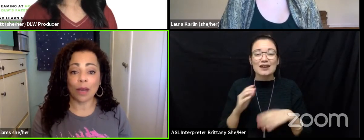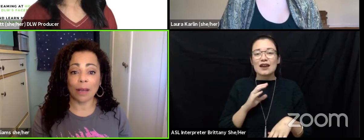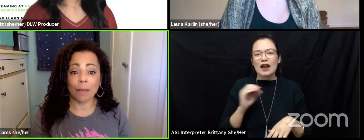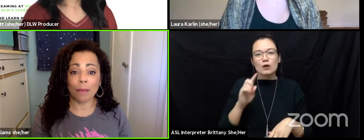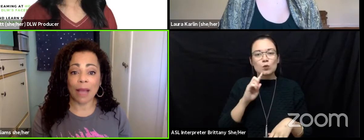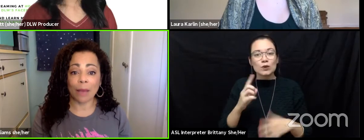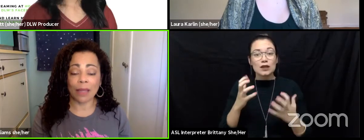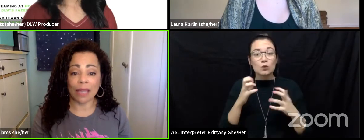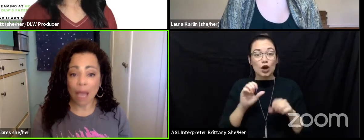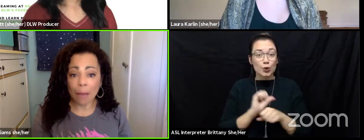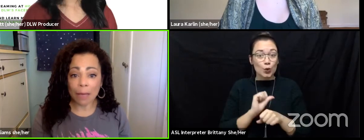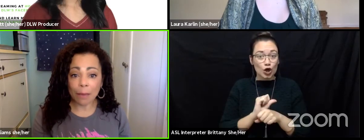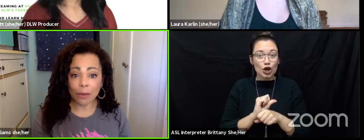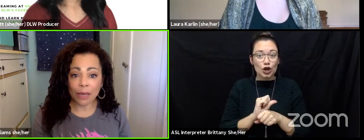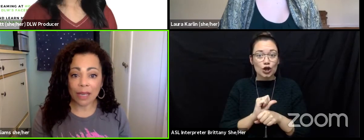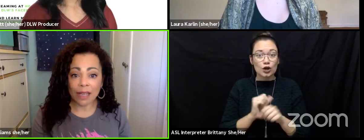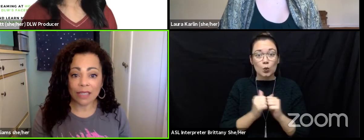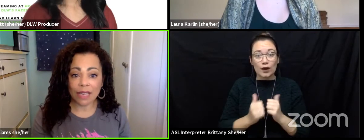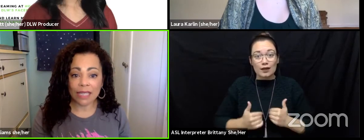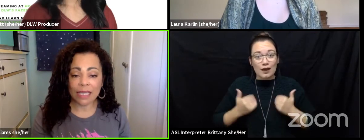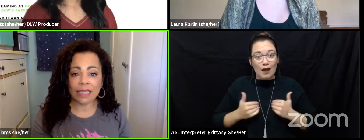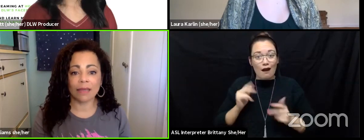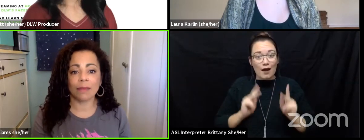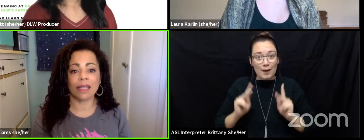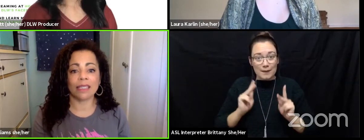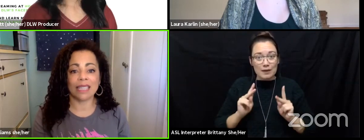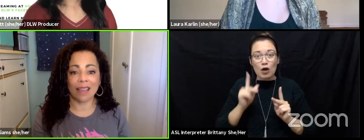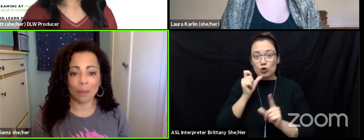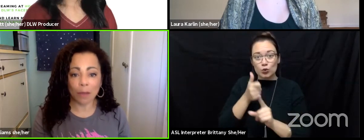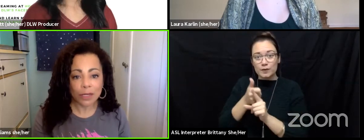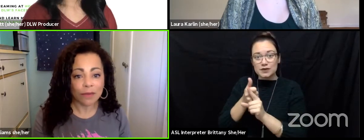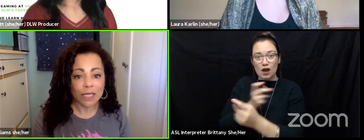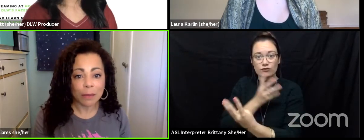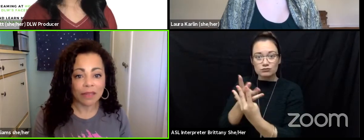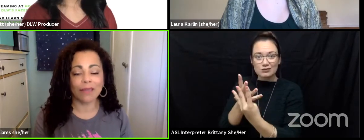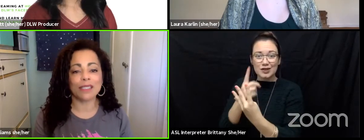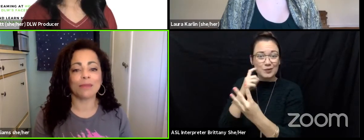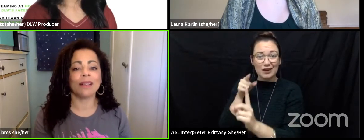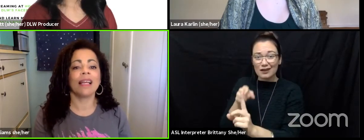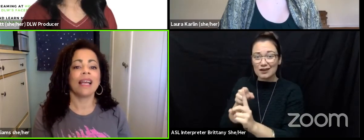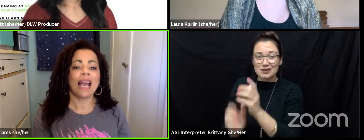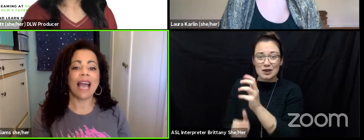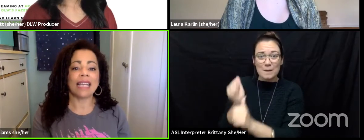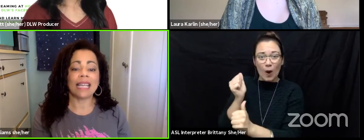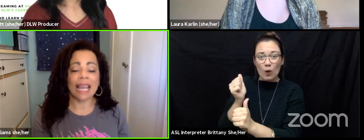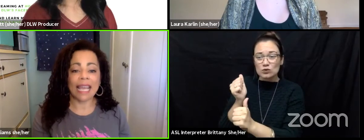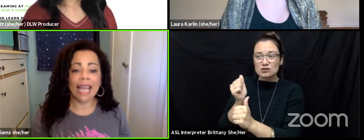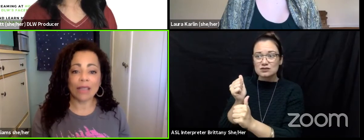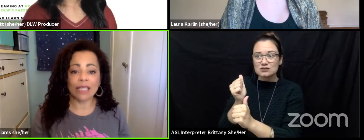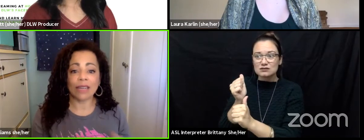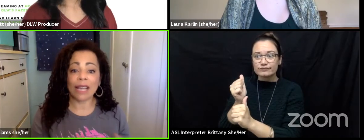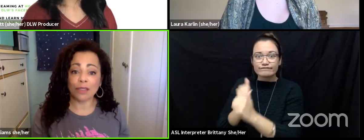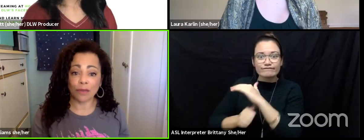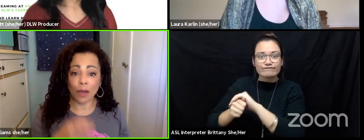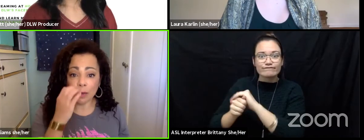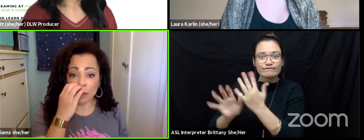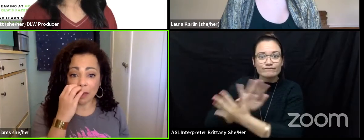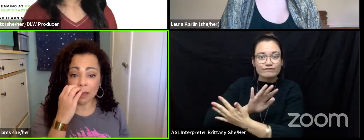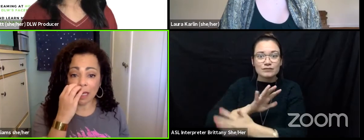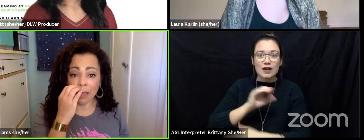to work back with young people who are incarcerated, because they are the most invisible of the invisible. And in LA County, they're allowed